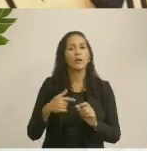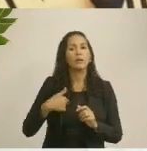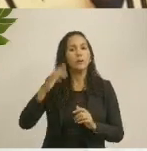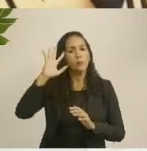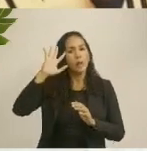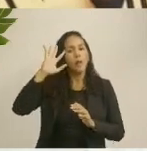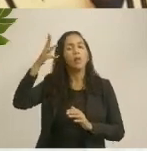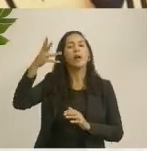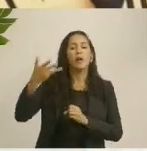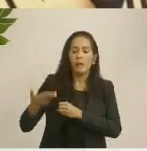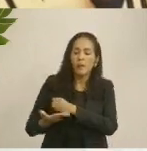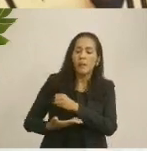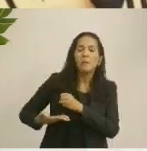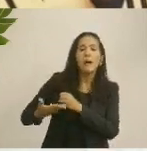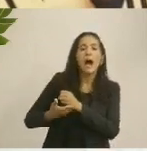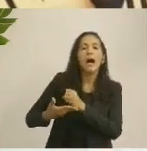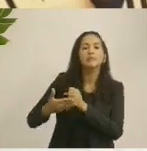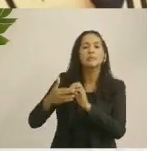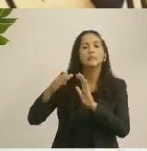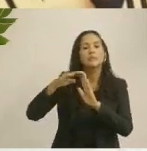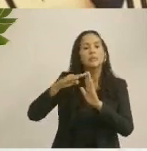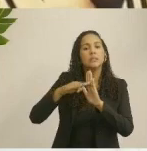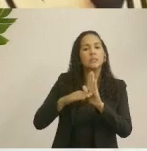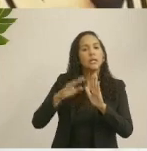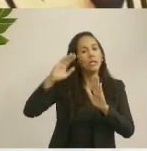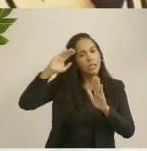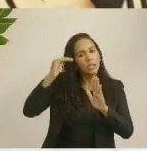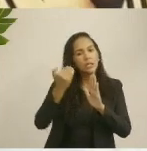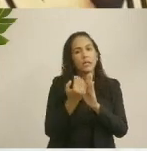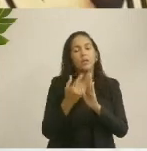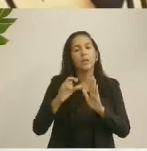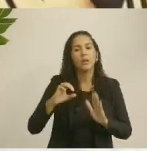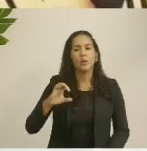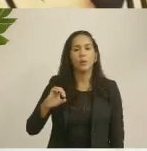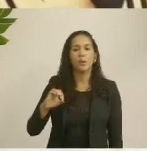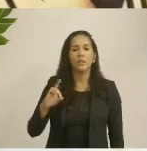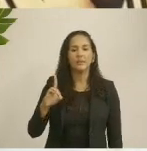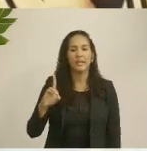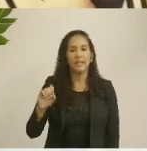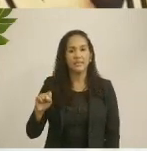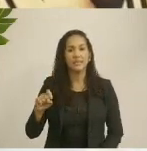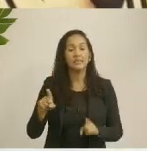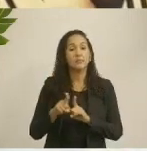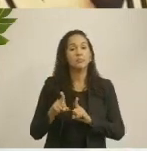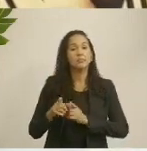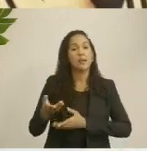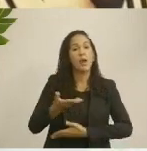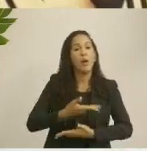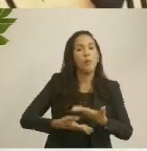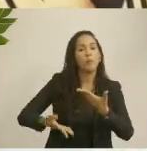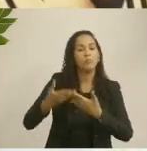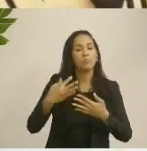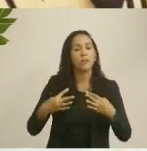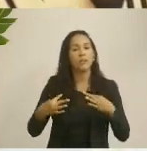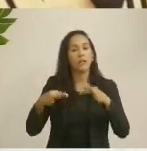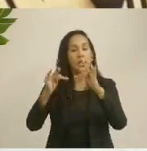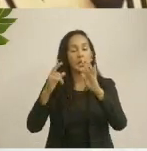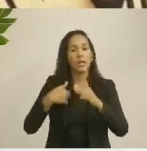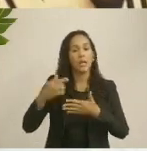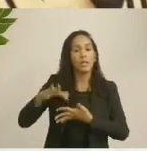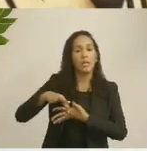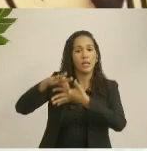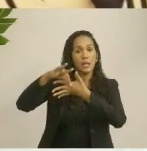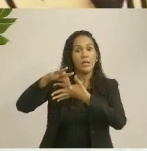finance, but also about the deployment and sharing of technology, that the G20 leadership is in the hands of